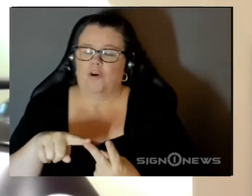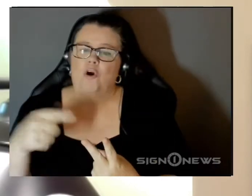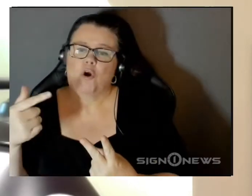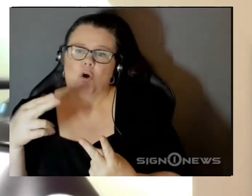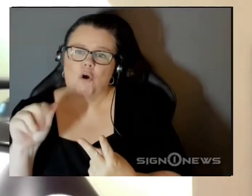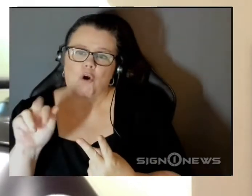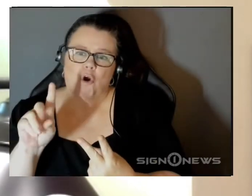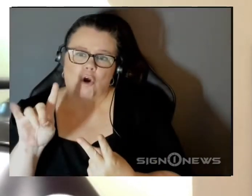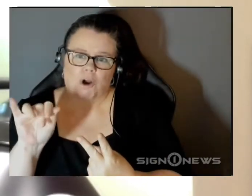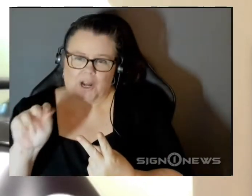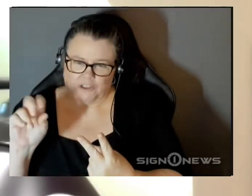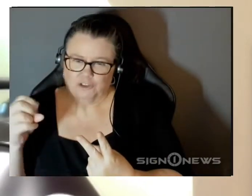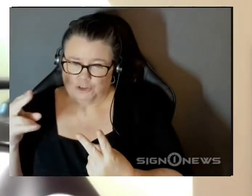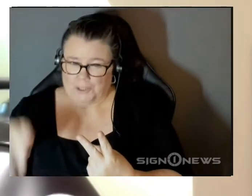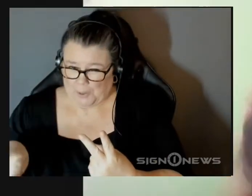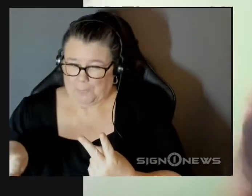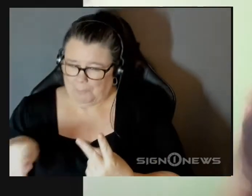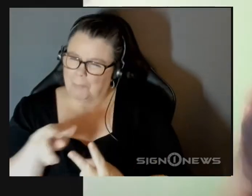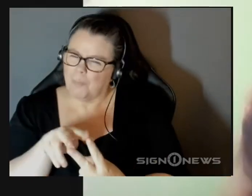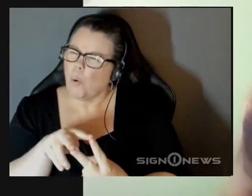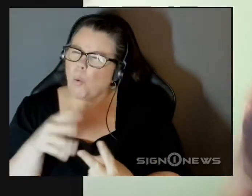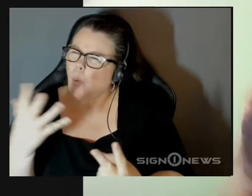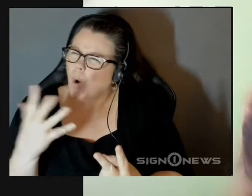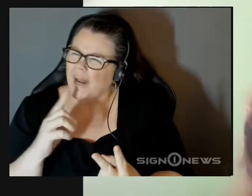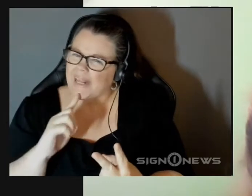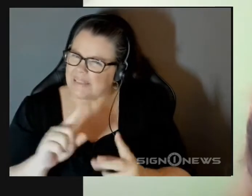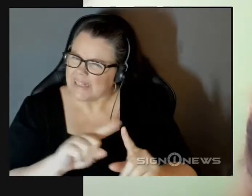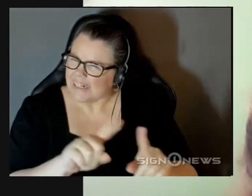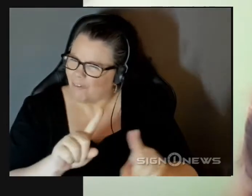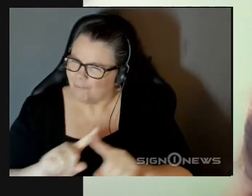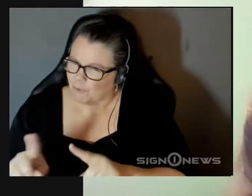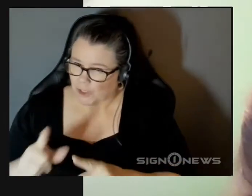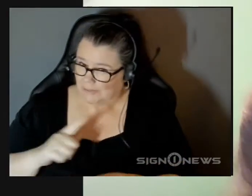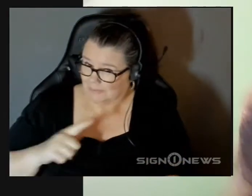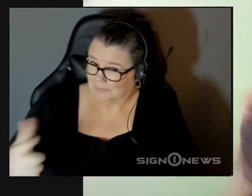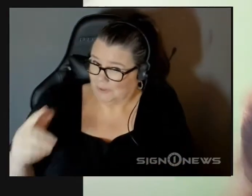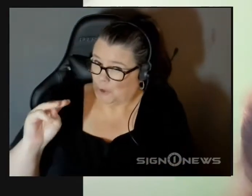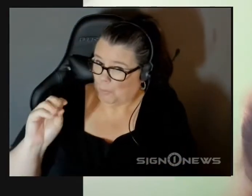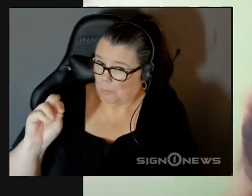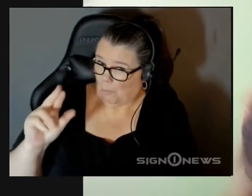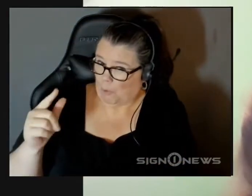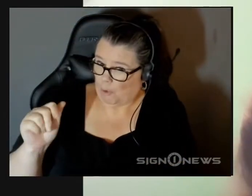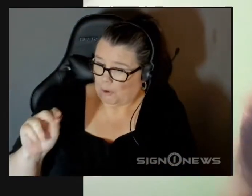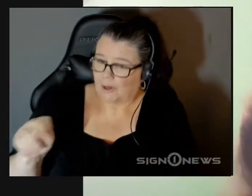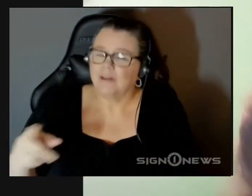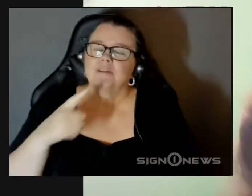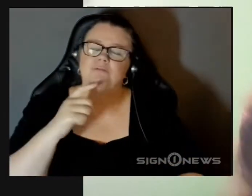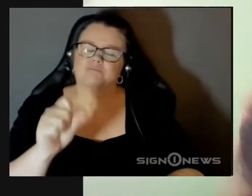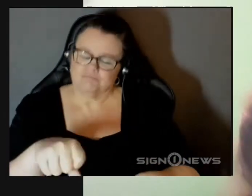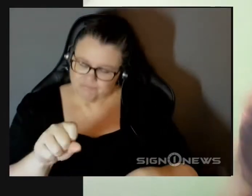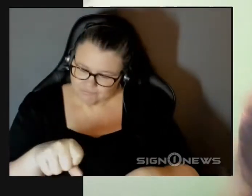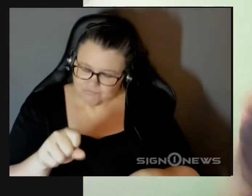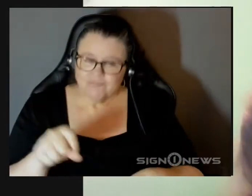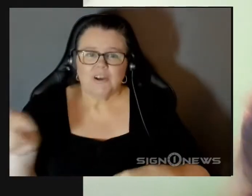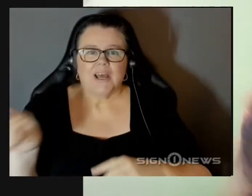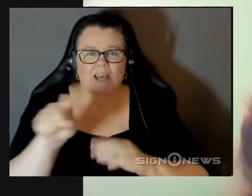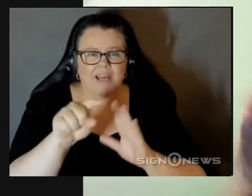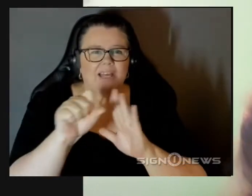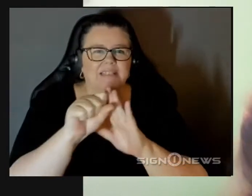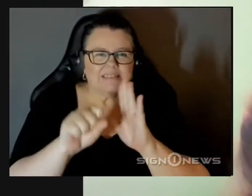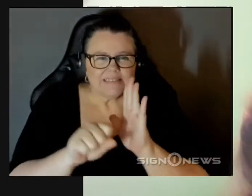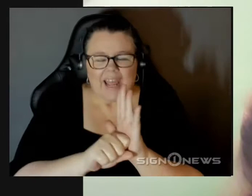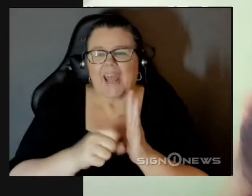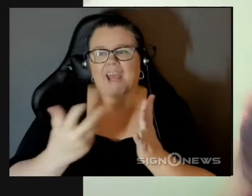instance? I don't know, Morgan, are you? Sure. So, states have different laws and procedures regarding guardianship